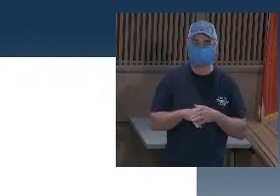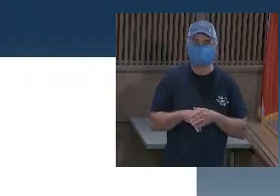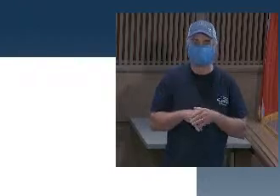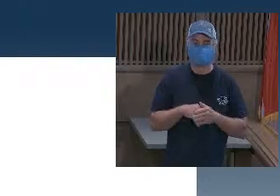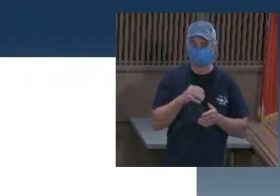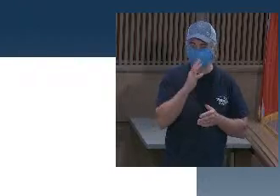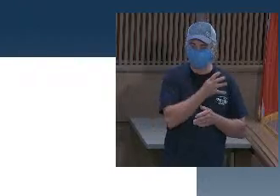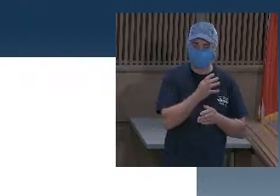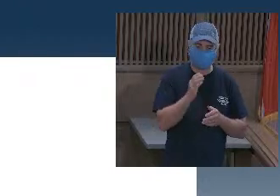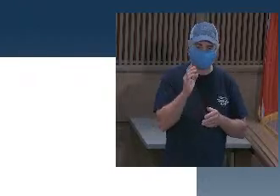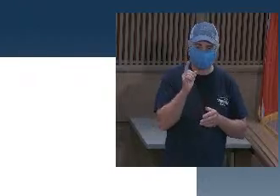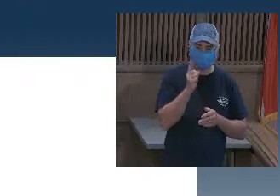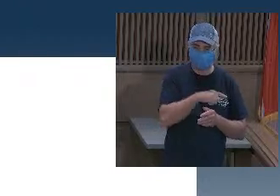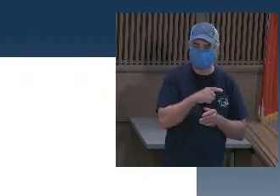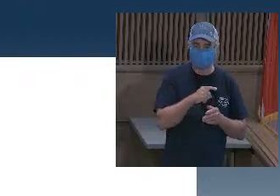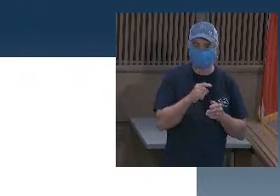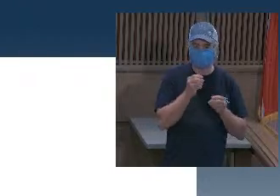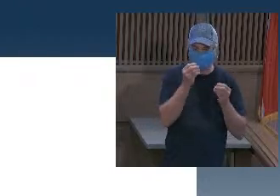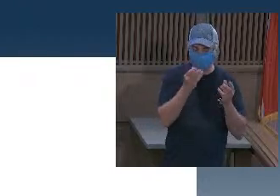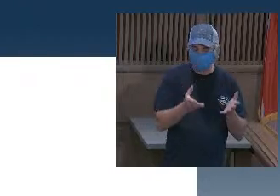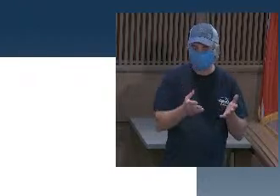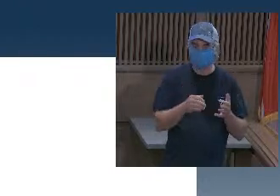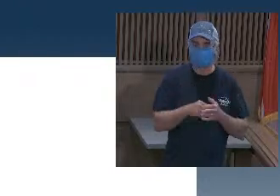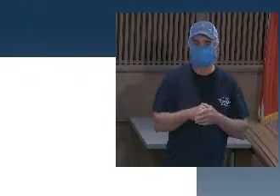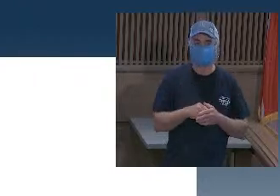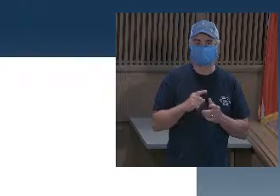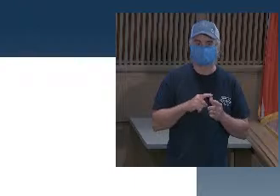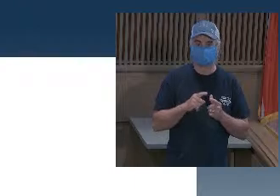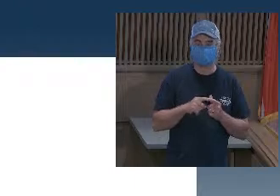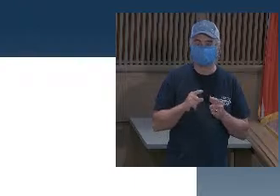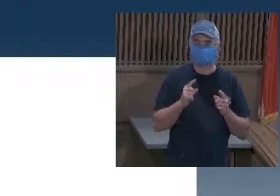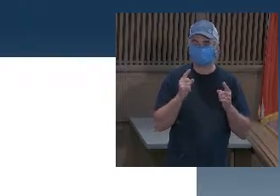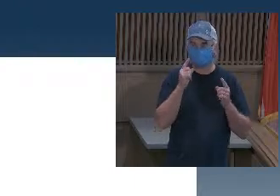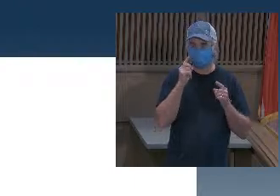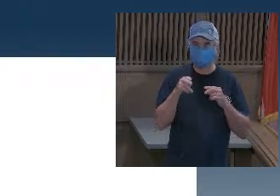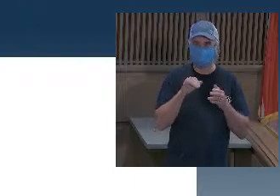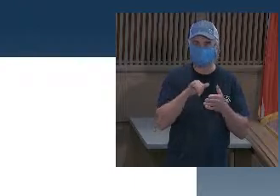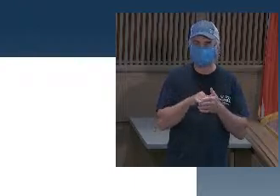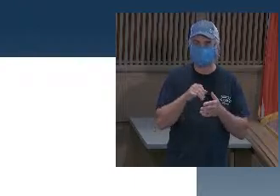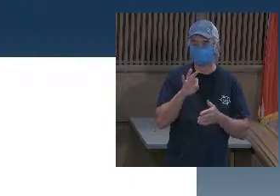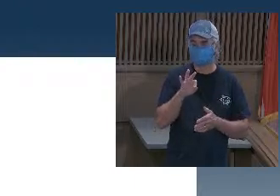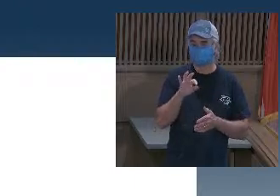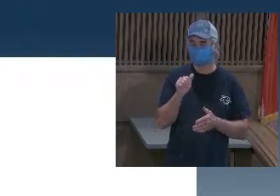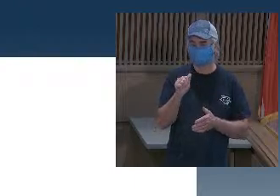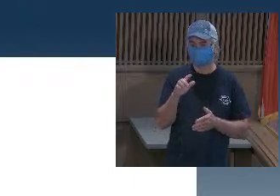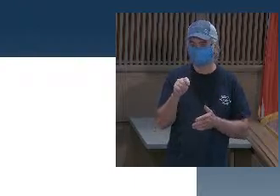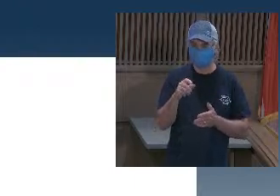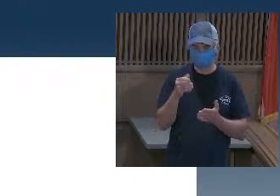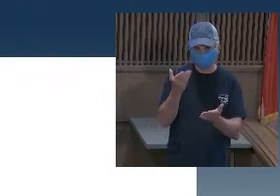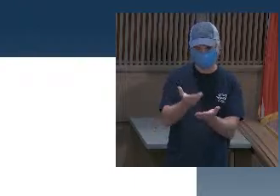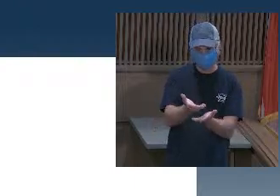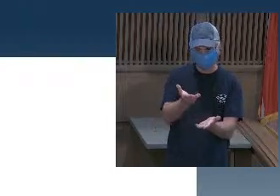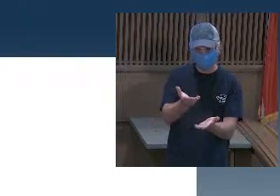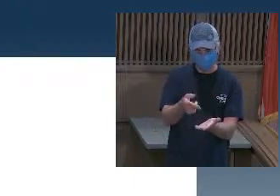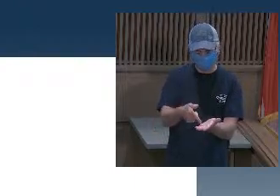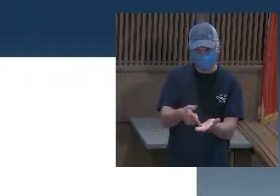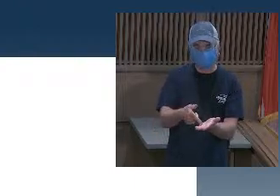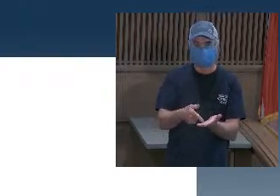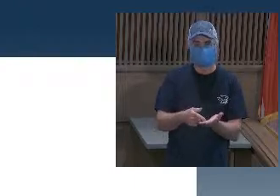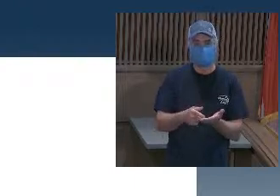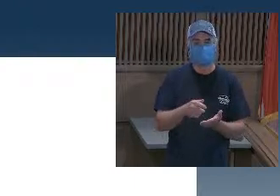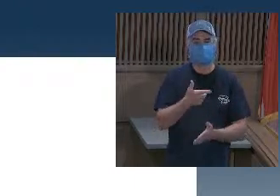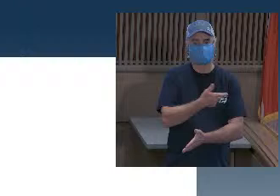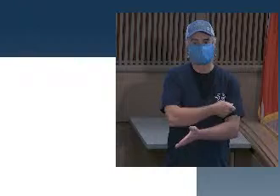was mentioned earlier. And when they consider the facts, they come to a conclusion that the vaccine